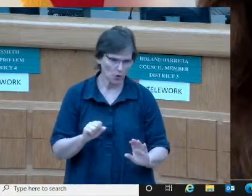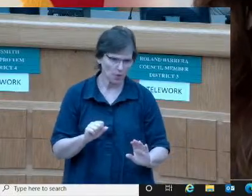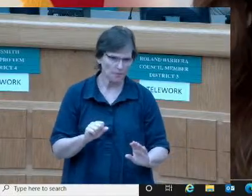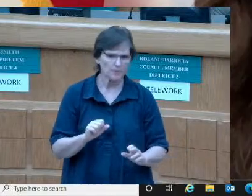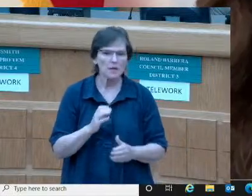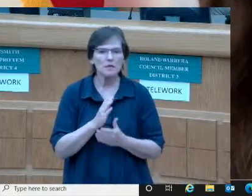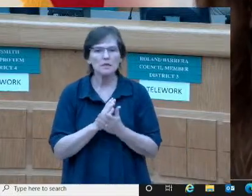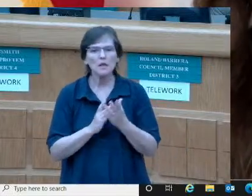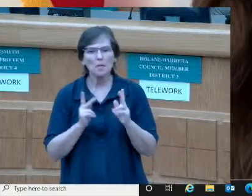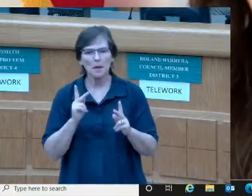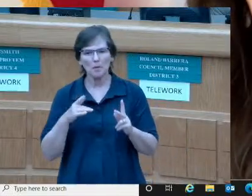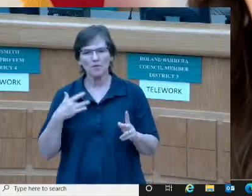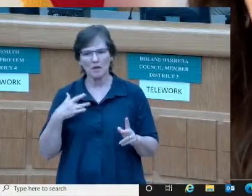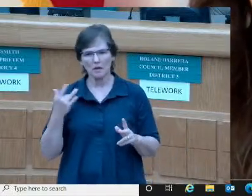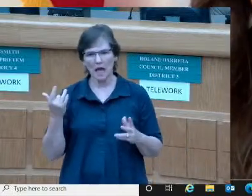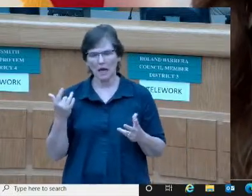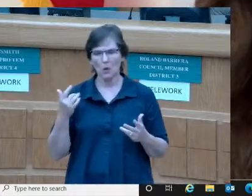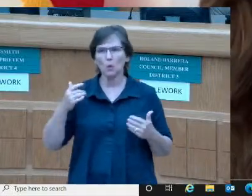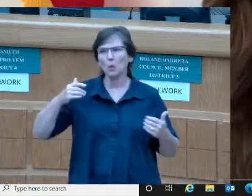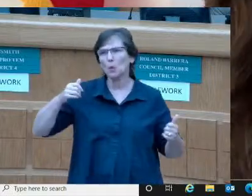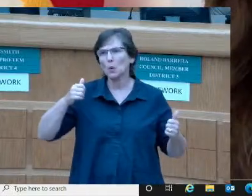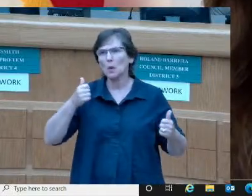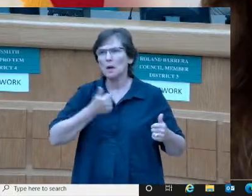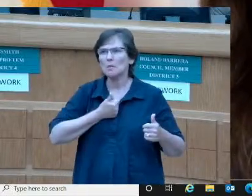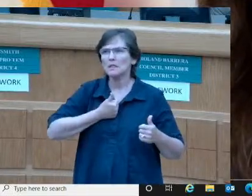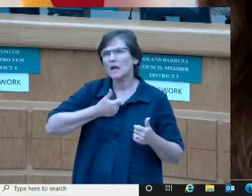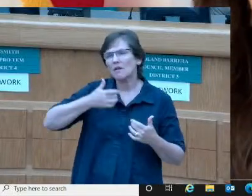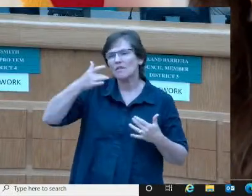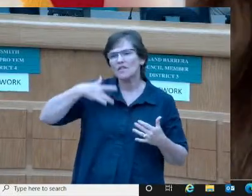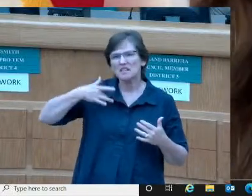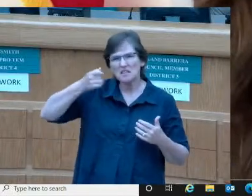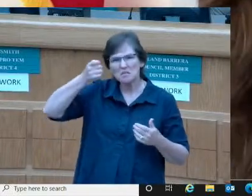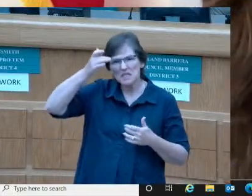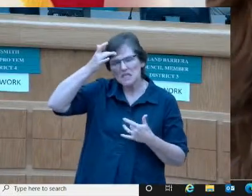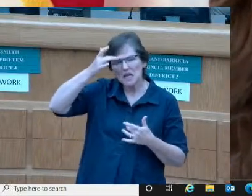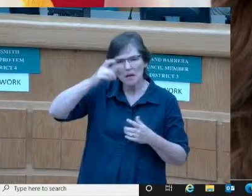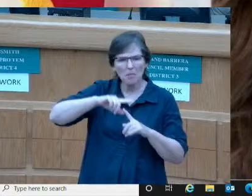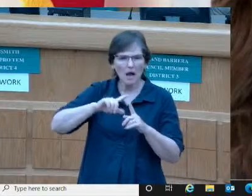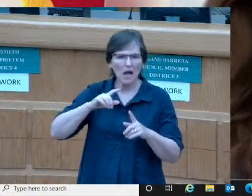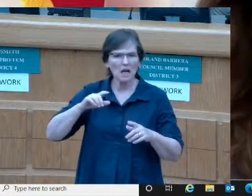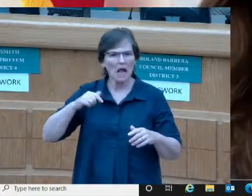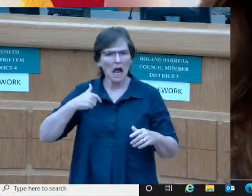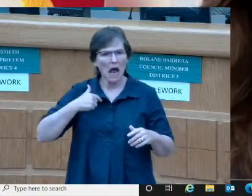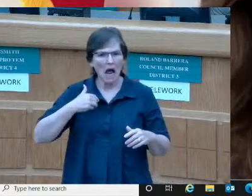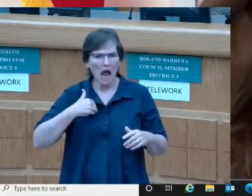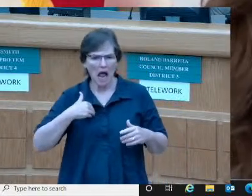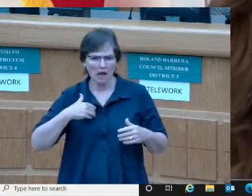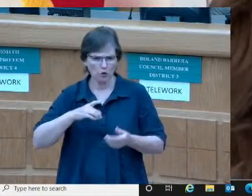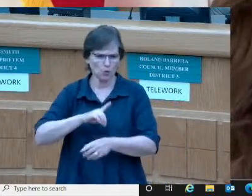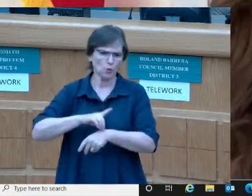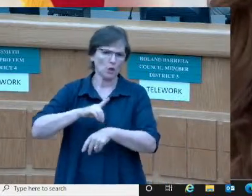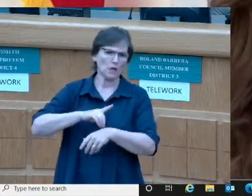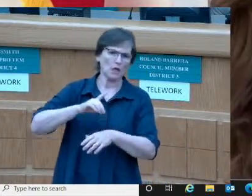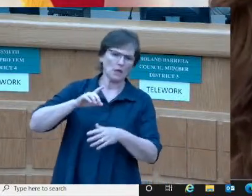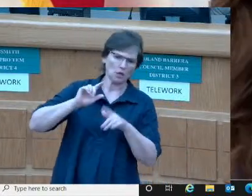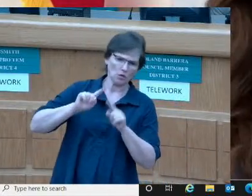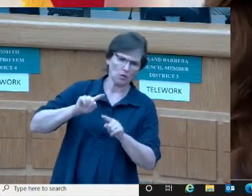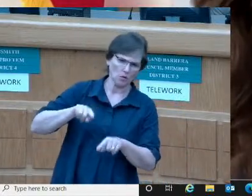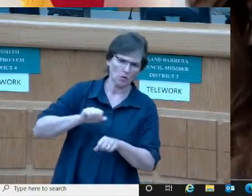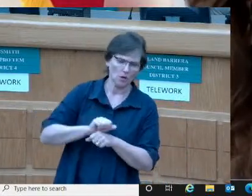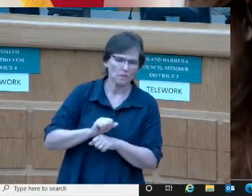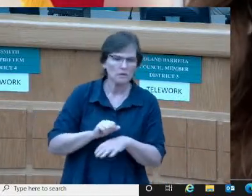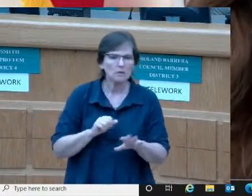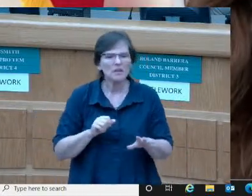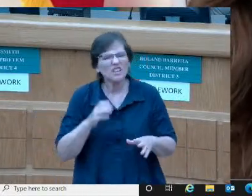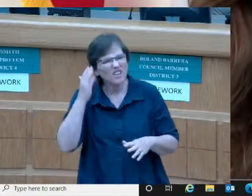let me tell you what I mean. There's a bunch of good people out there that are tough and strong Texans. And tough and strong Texans don't really think